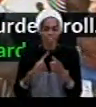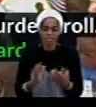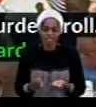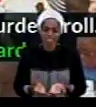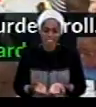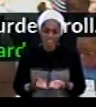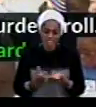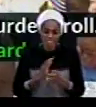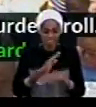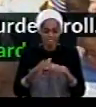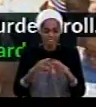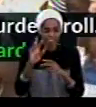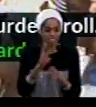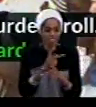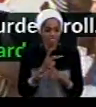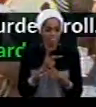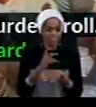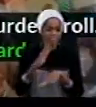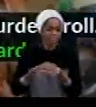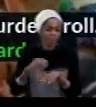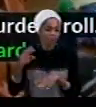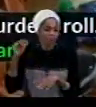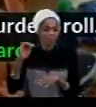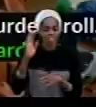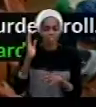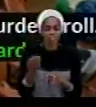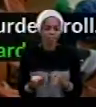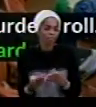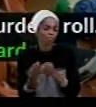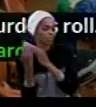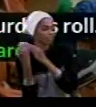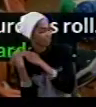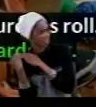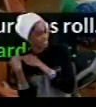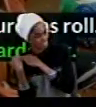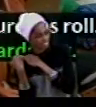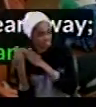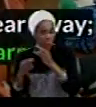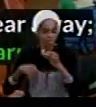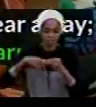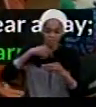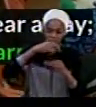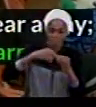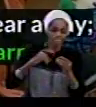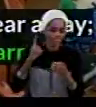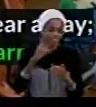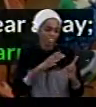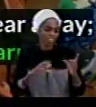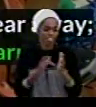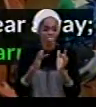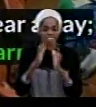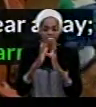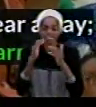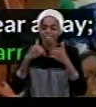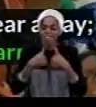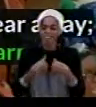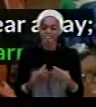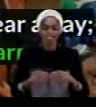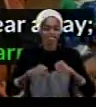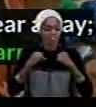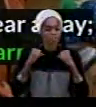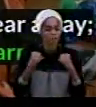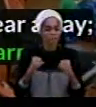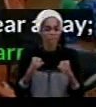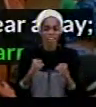to carry all your care on him, your bed is roll. Christ Jesus has